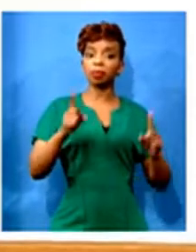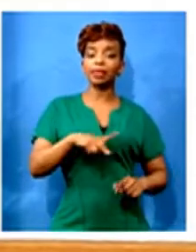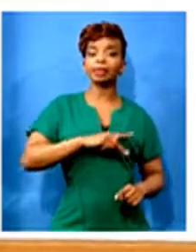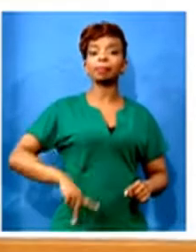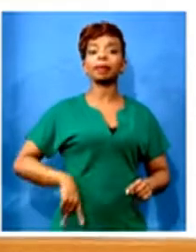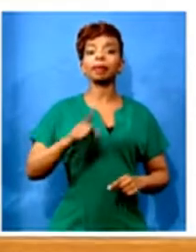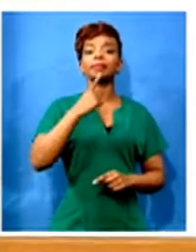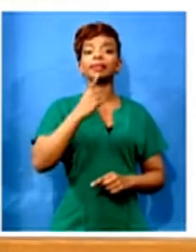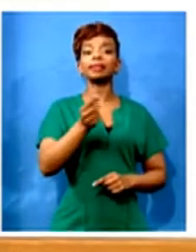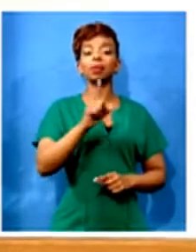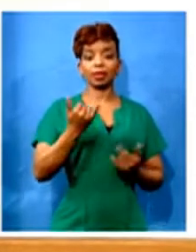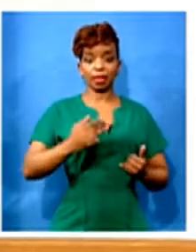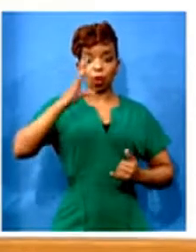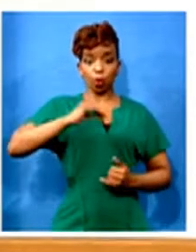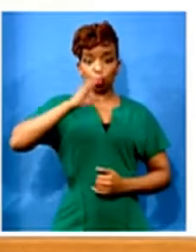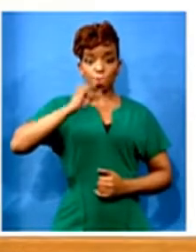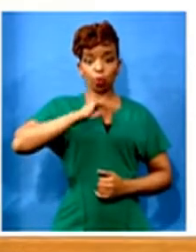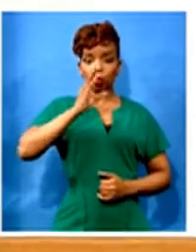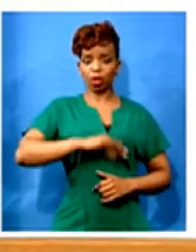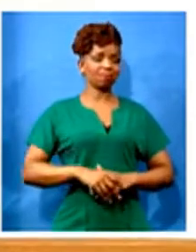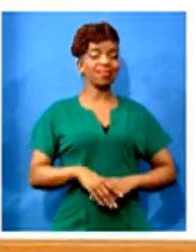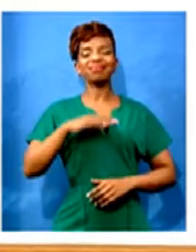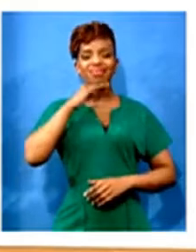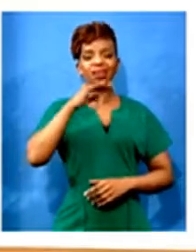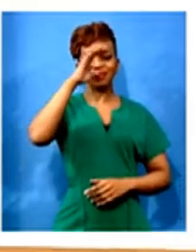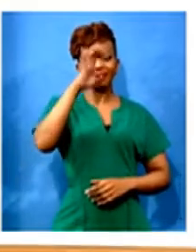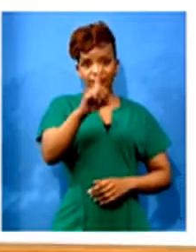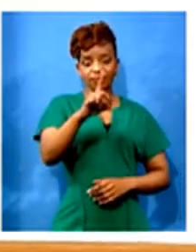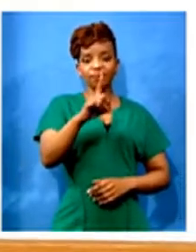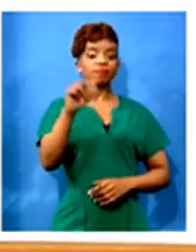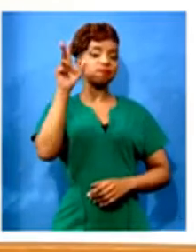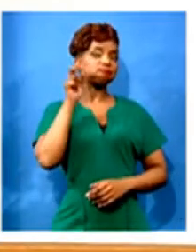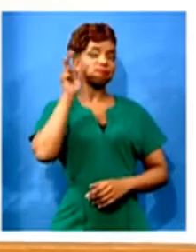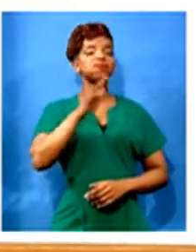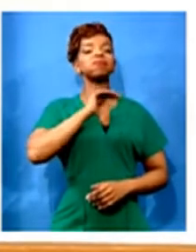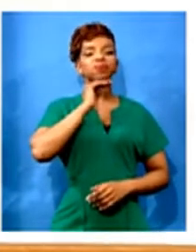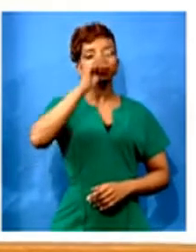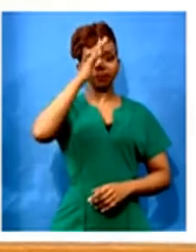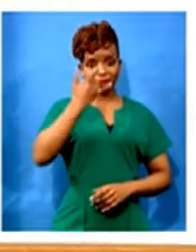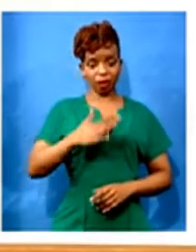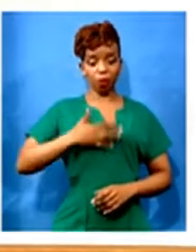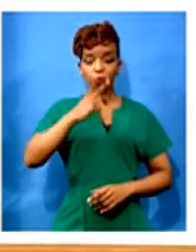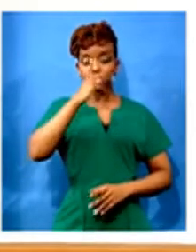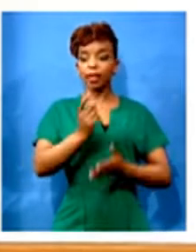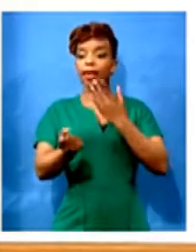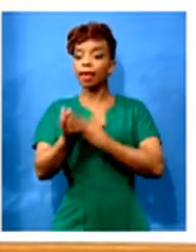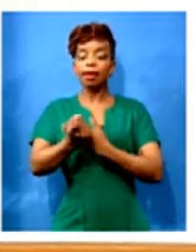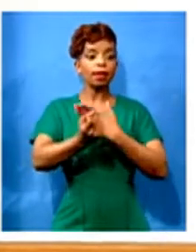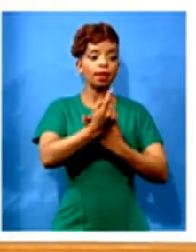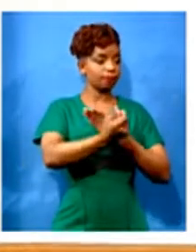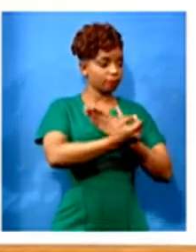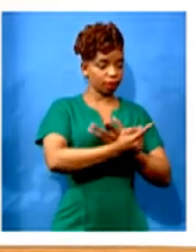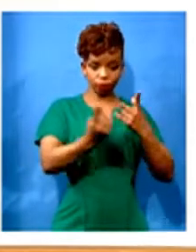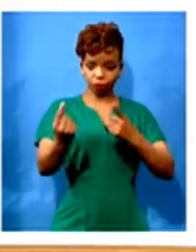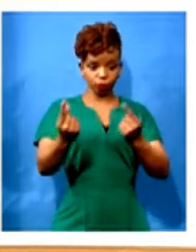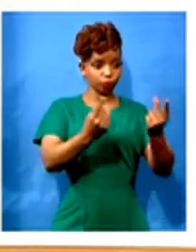talked enough, we've walked about enough. Now he wants to see things being implemented. He wants to see doctors operating and working in